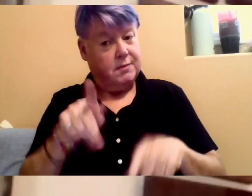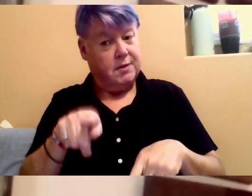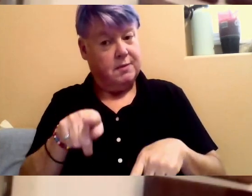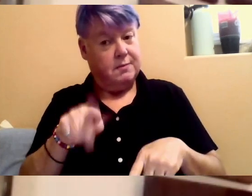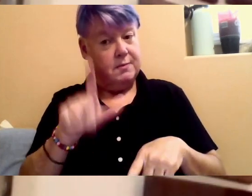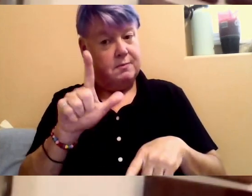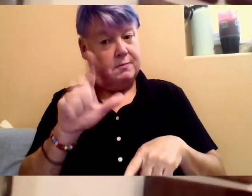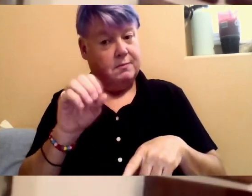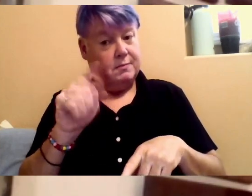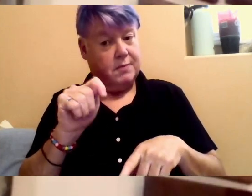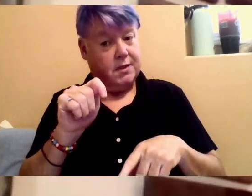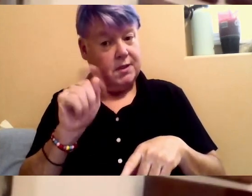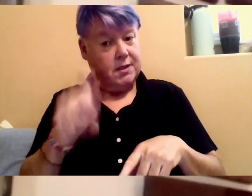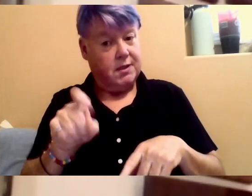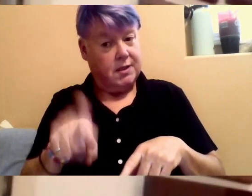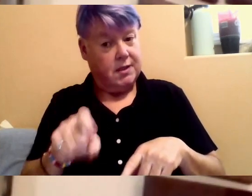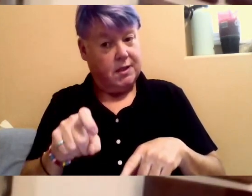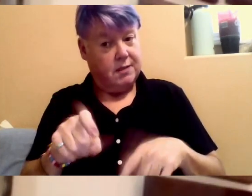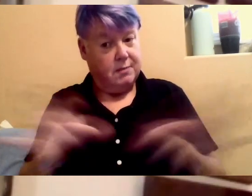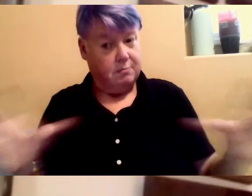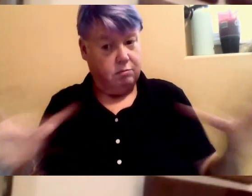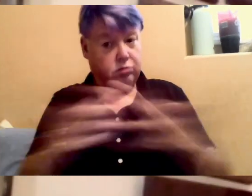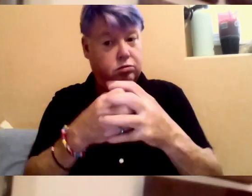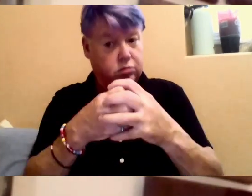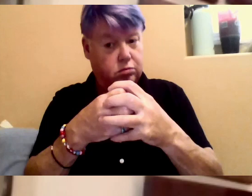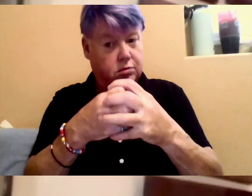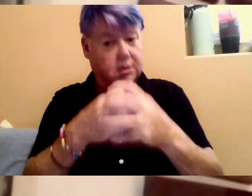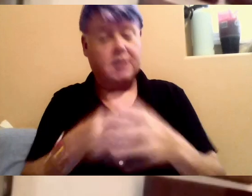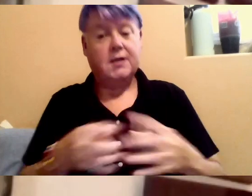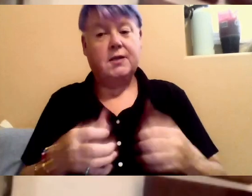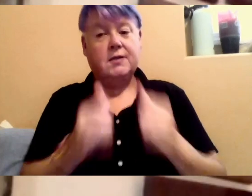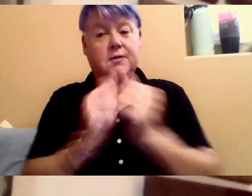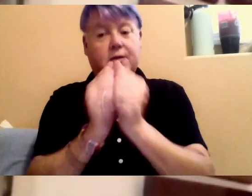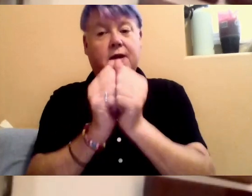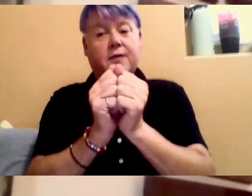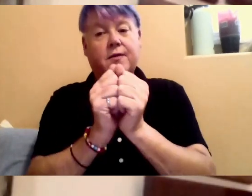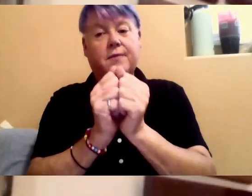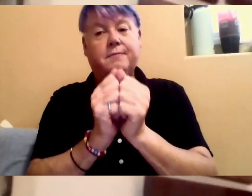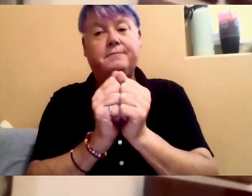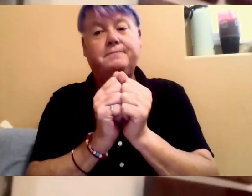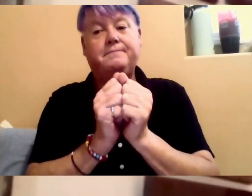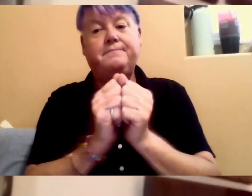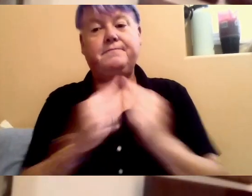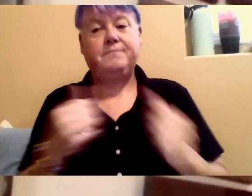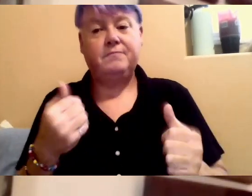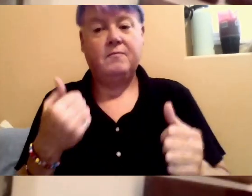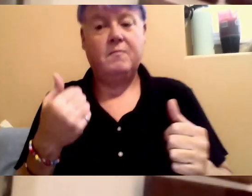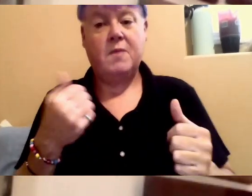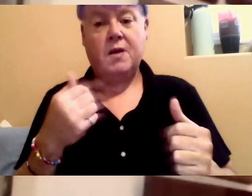people to be thrown together. I can remember in Crow Lake, um,